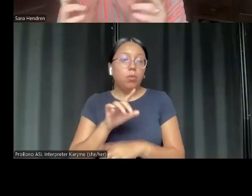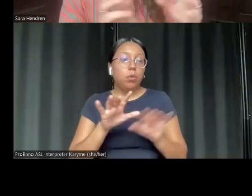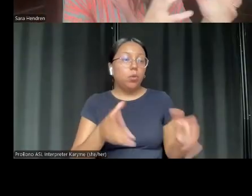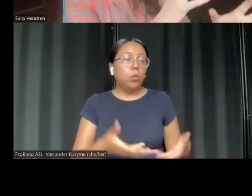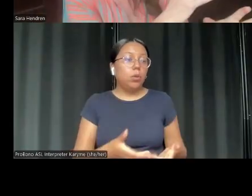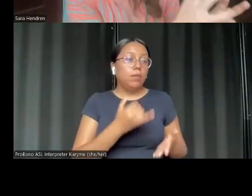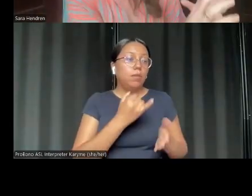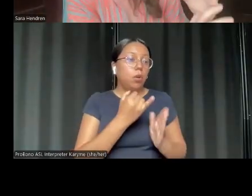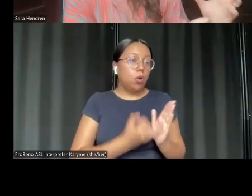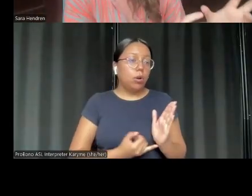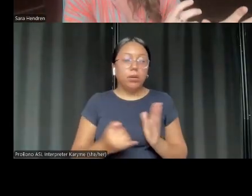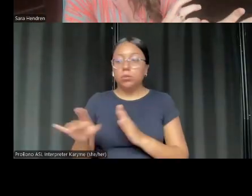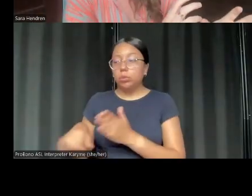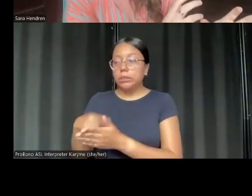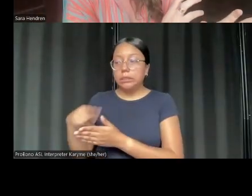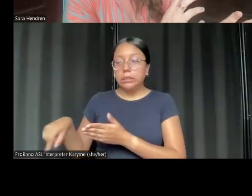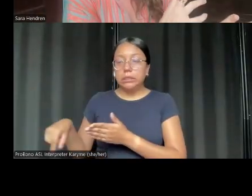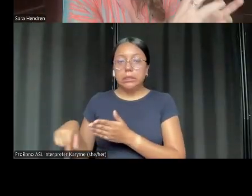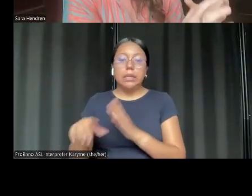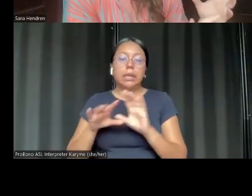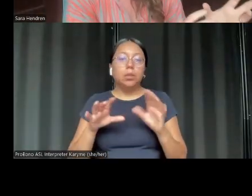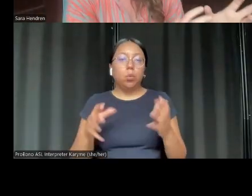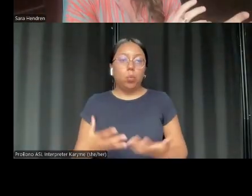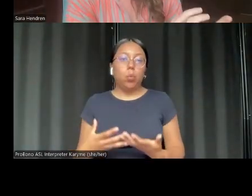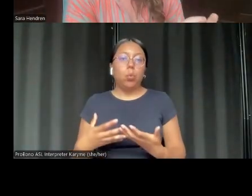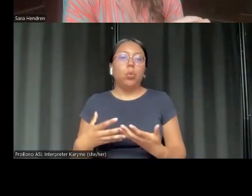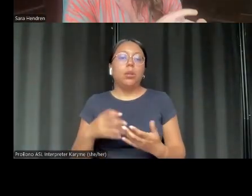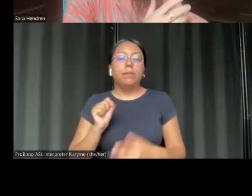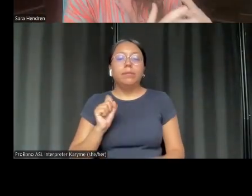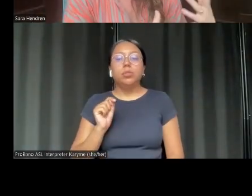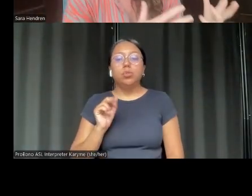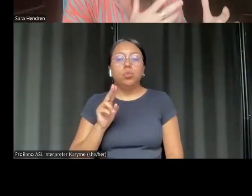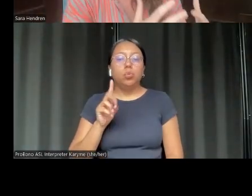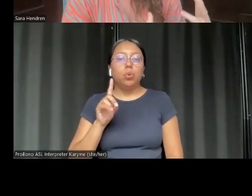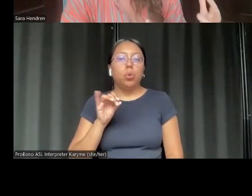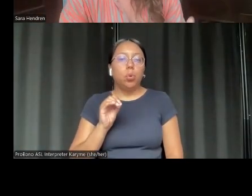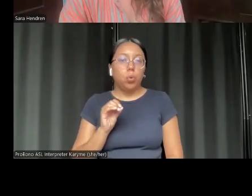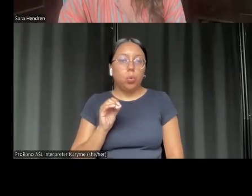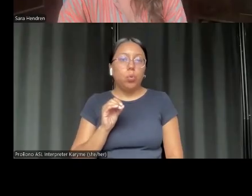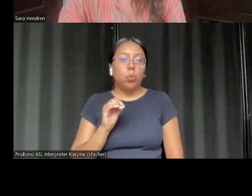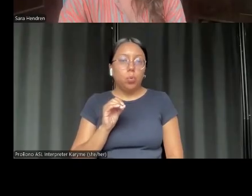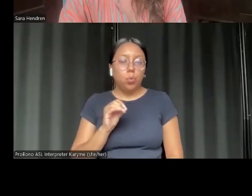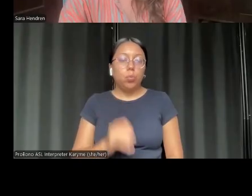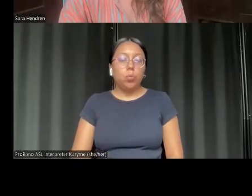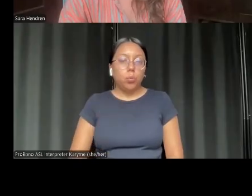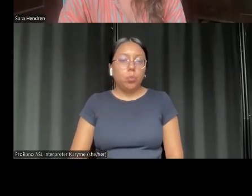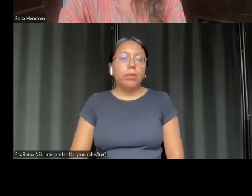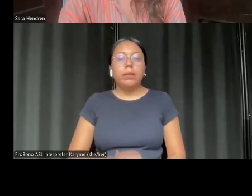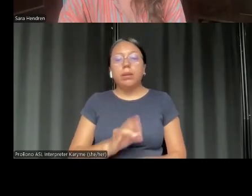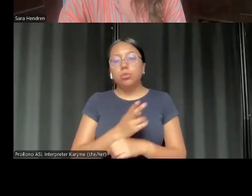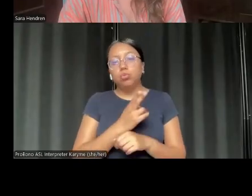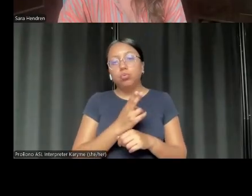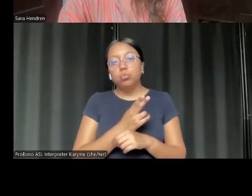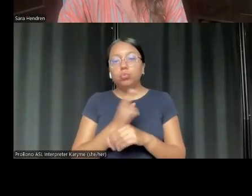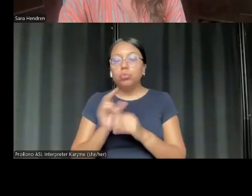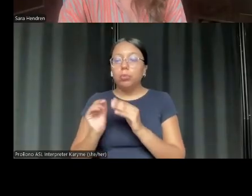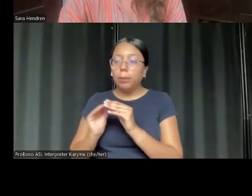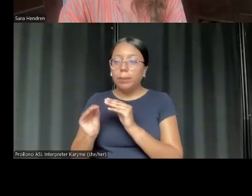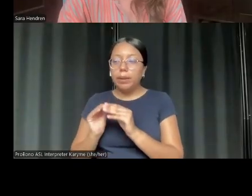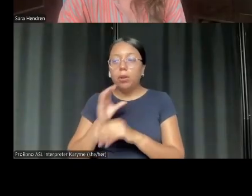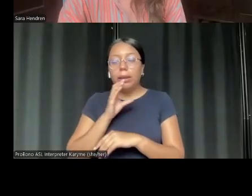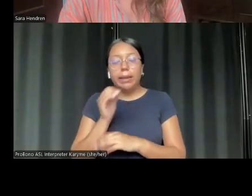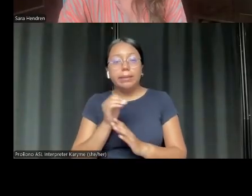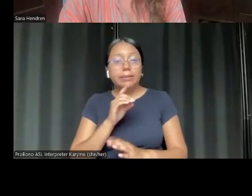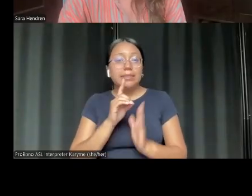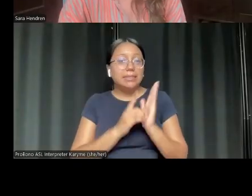critique, and the world of the studio, on the other hand, the kind of use and repair and the design studio, those are